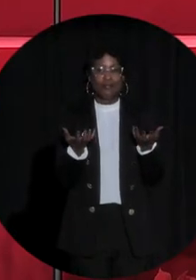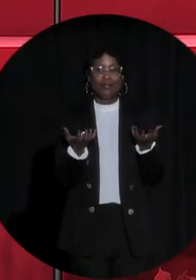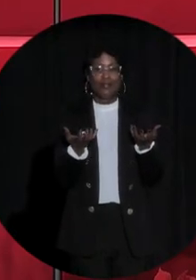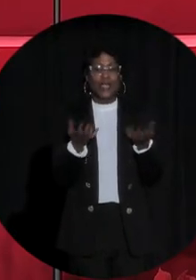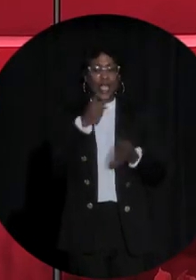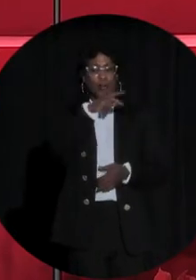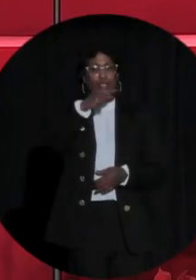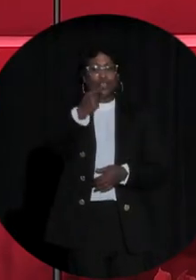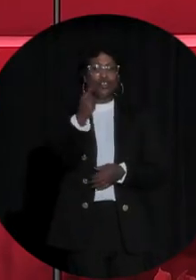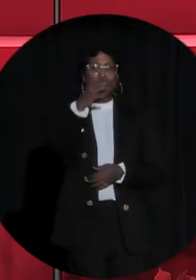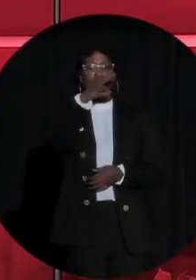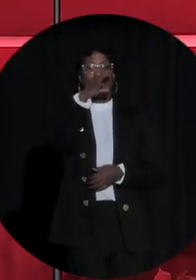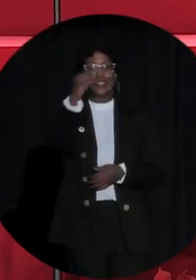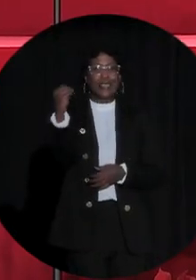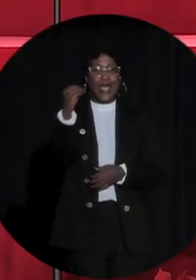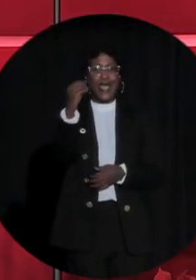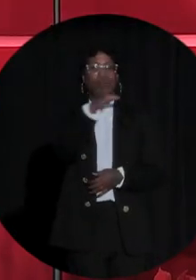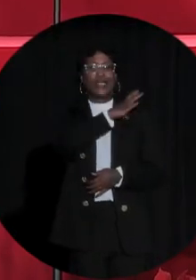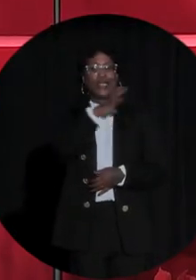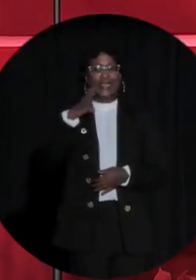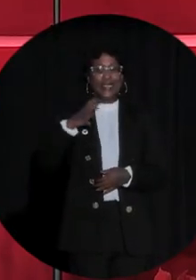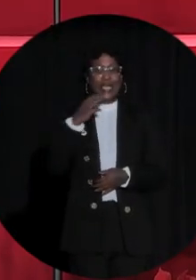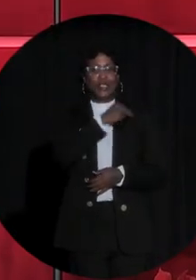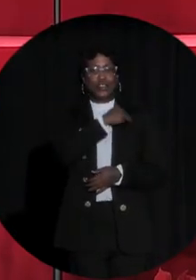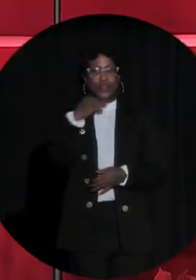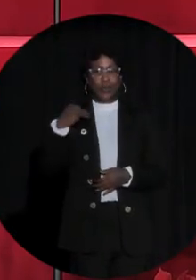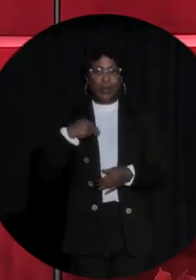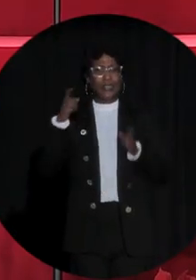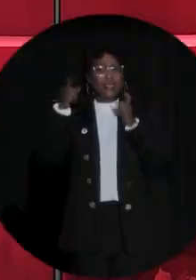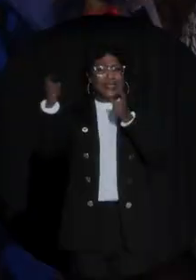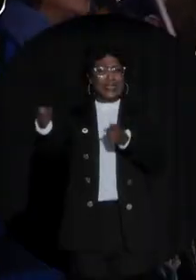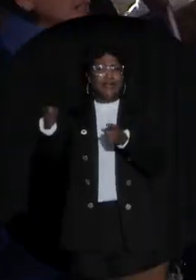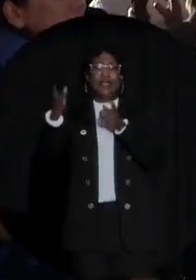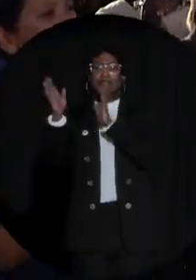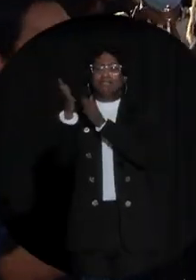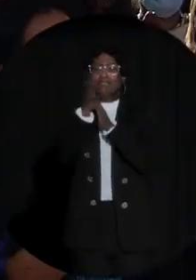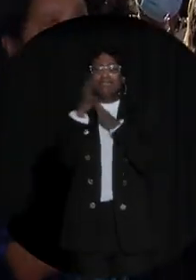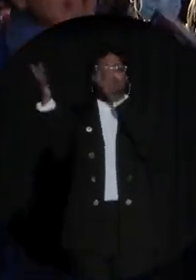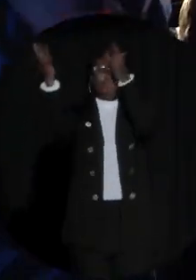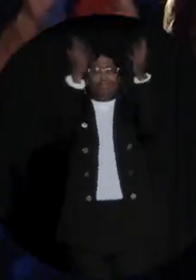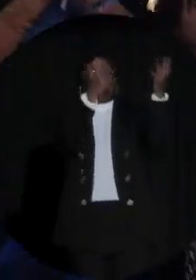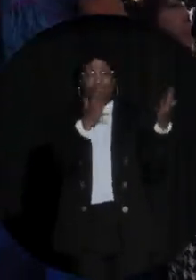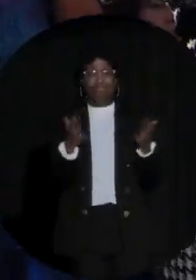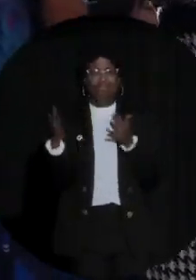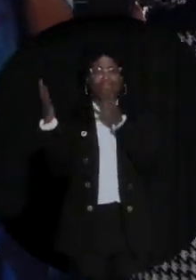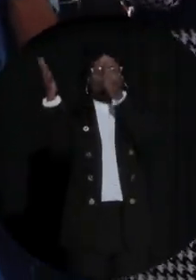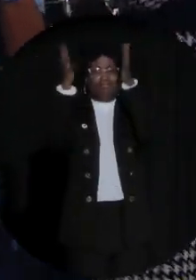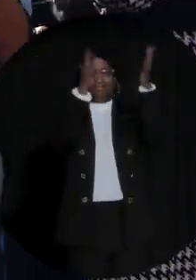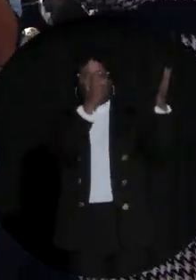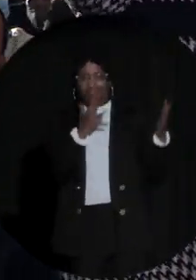County Council members a Prince George's round of applause.